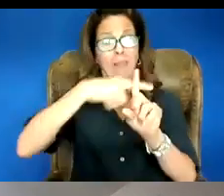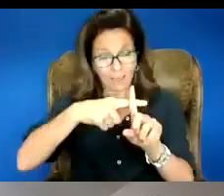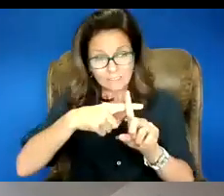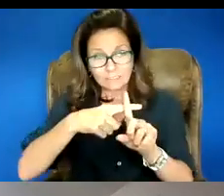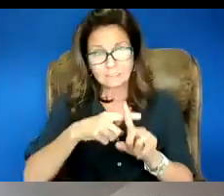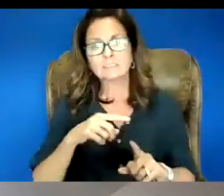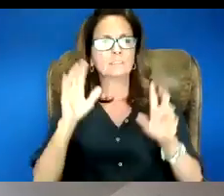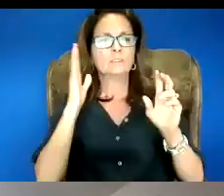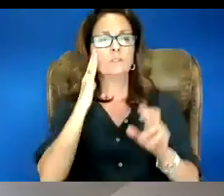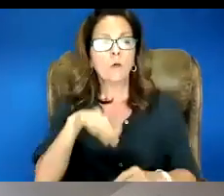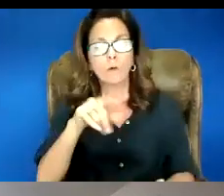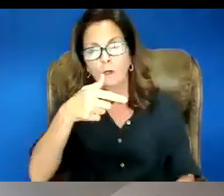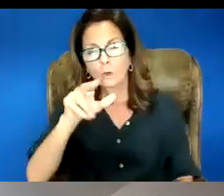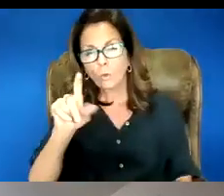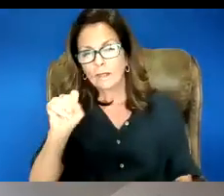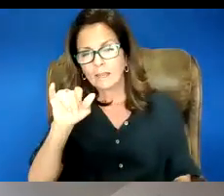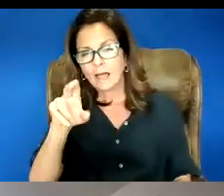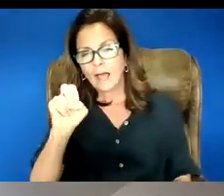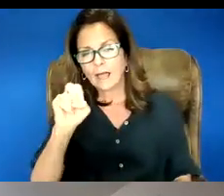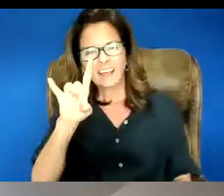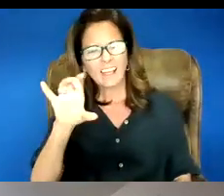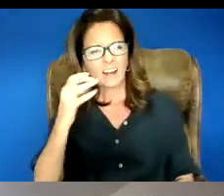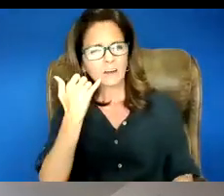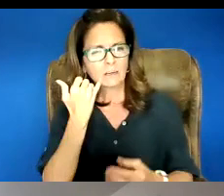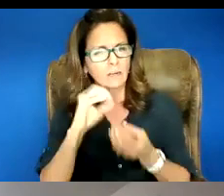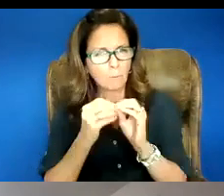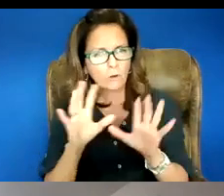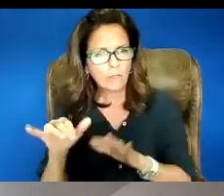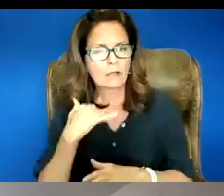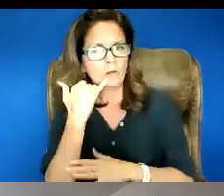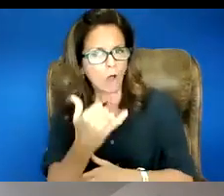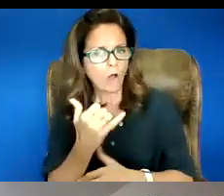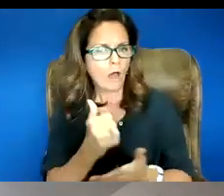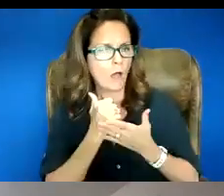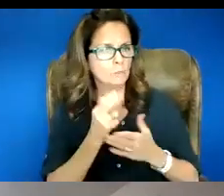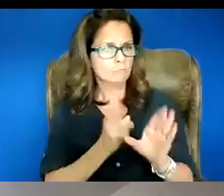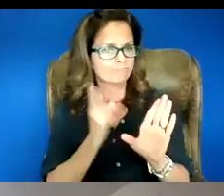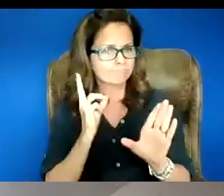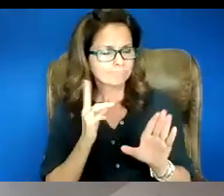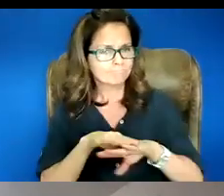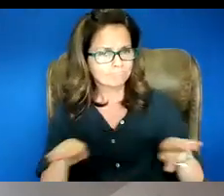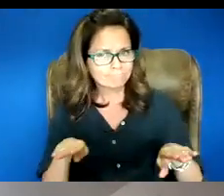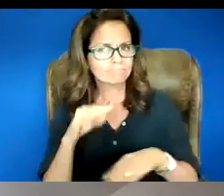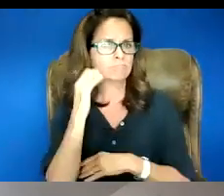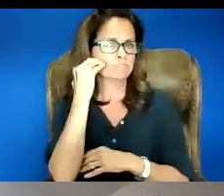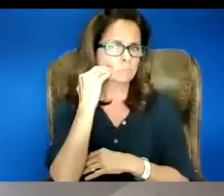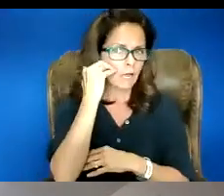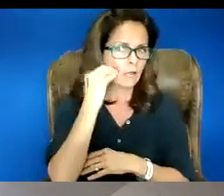state, the Colorado quit line, or it might be through Cigna's quit line. We'll see what works best for you.